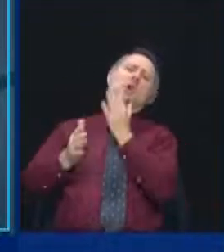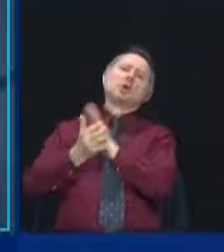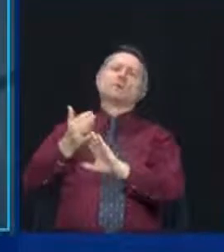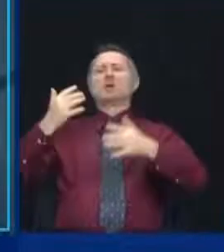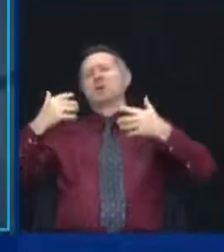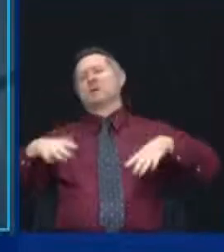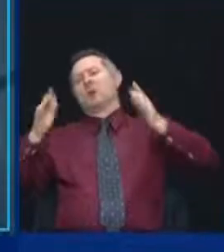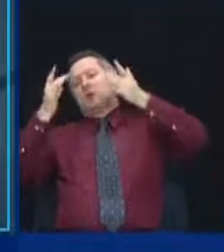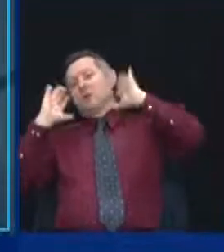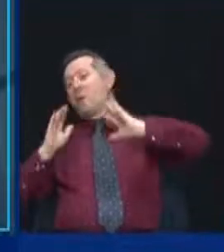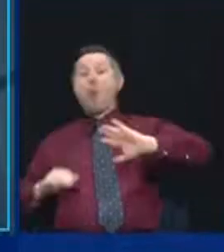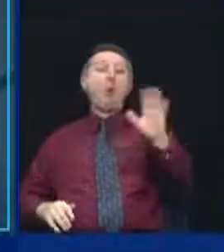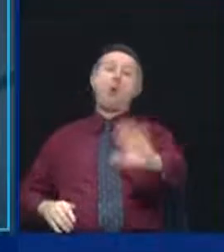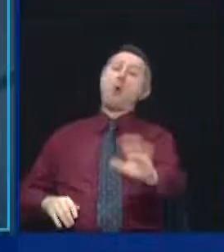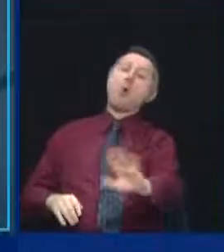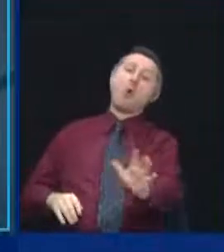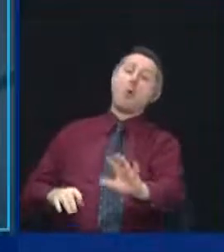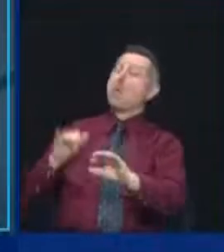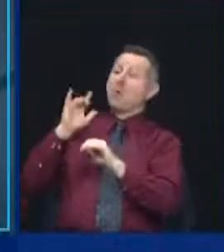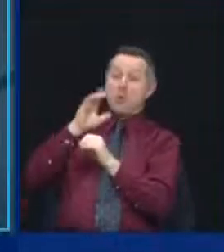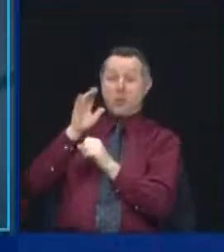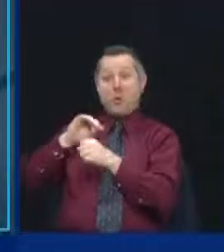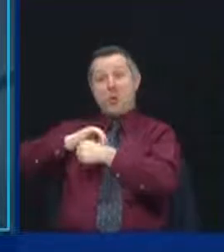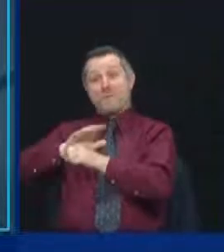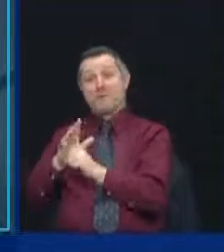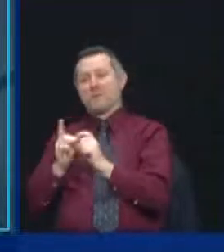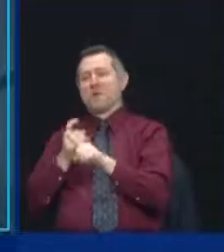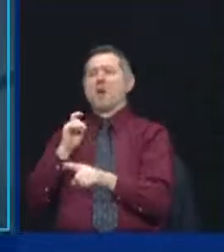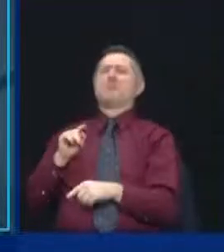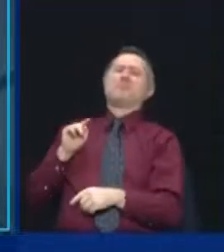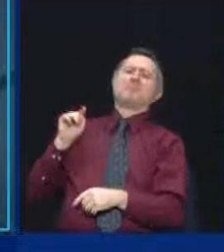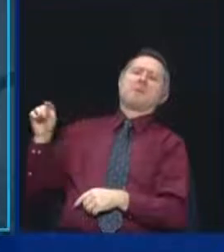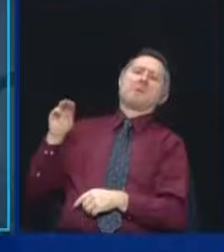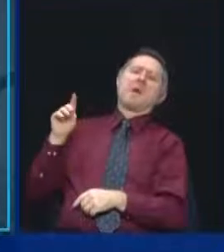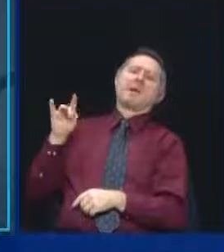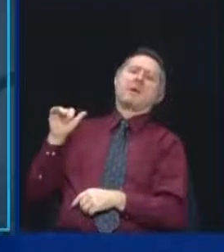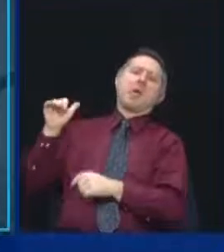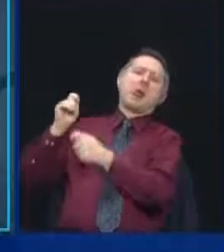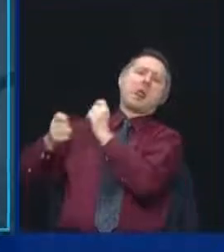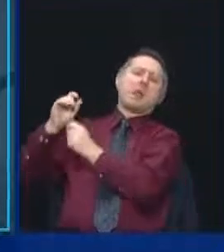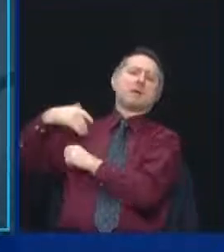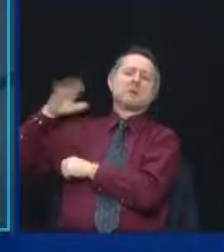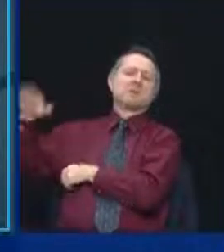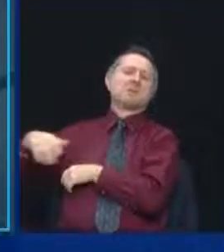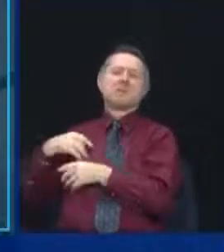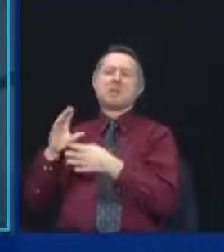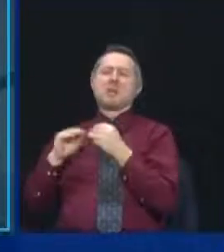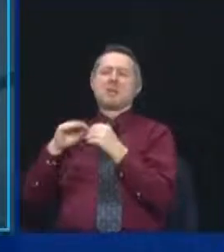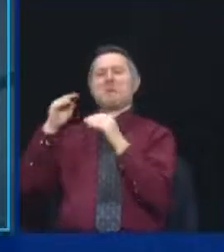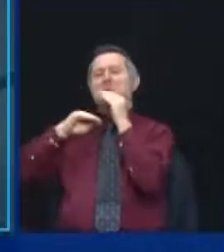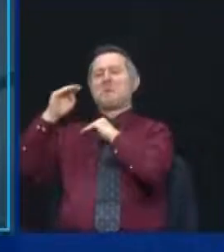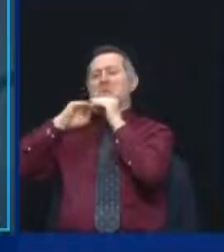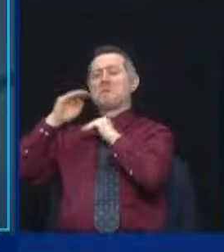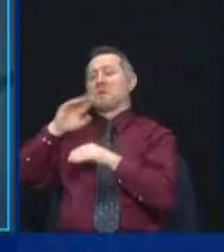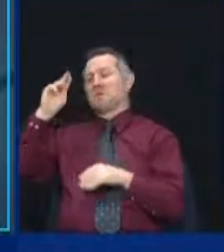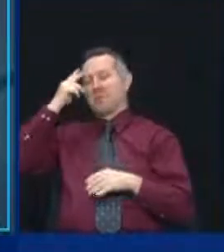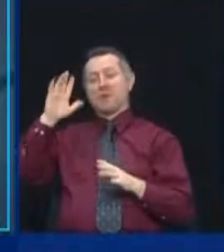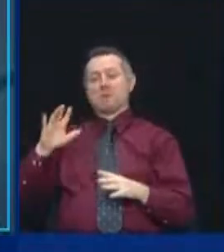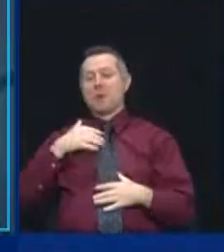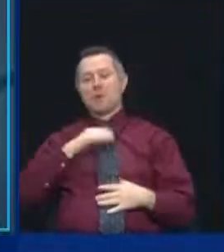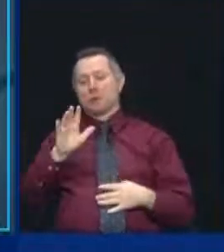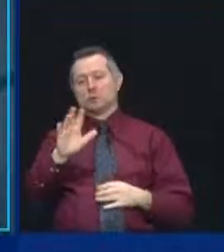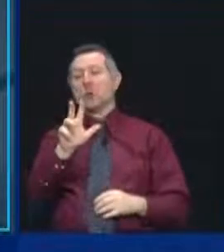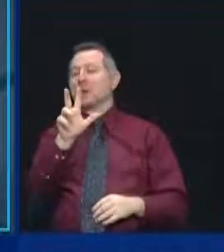is a creation of the media, this is a creation of the politicians, 31 people died